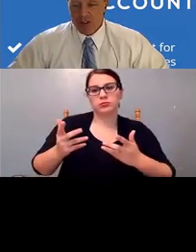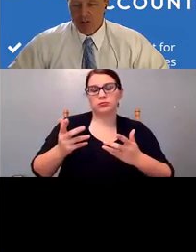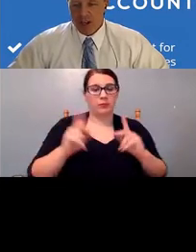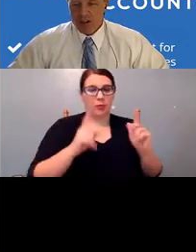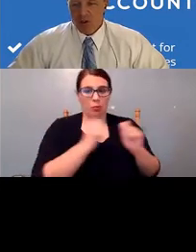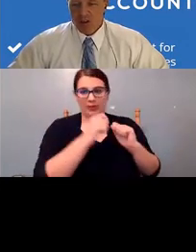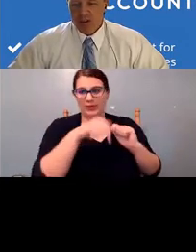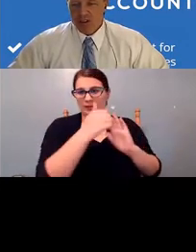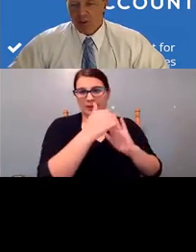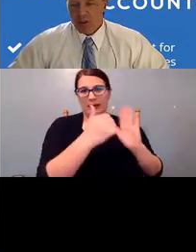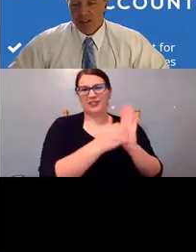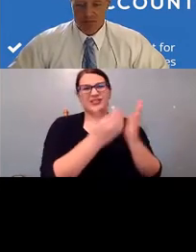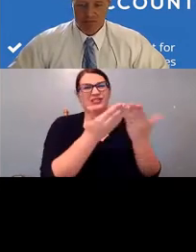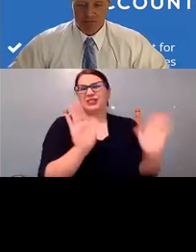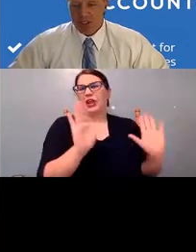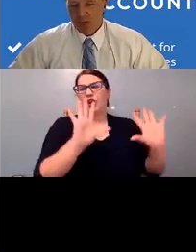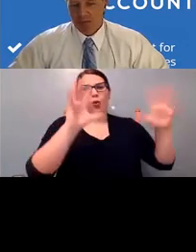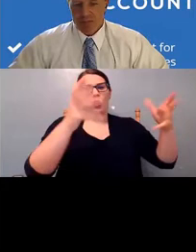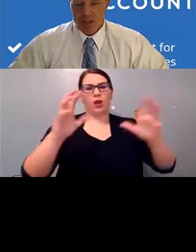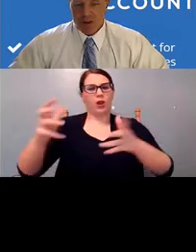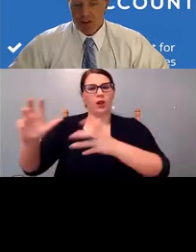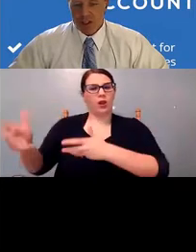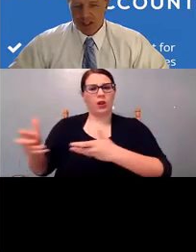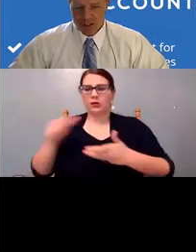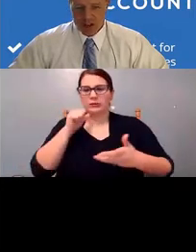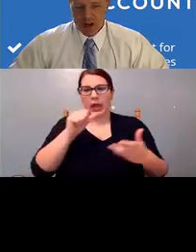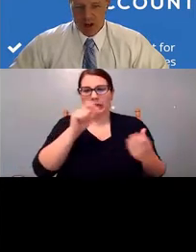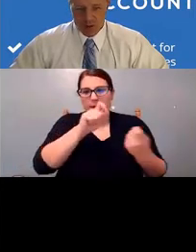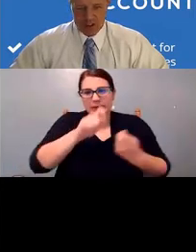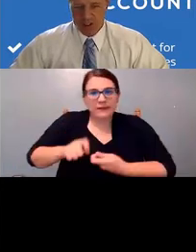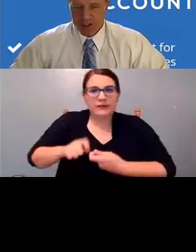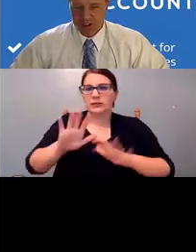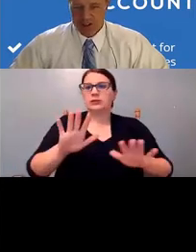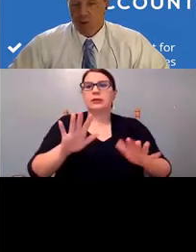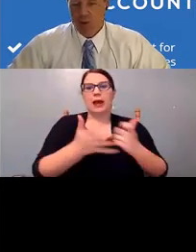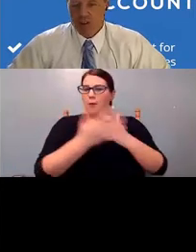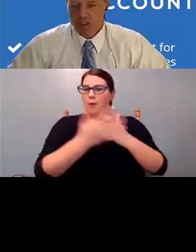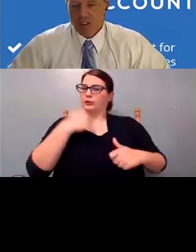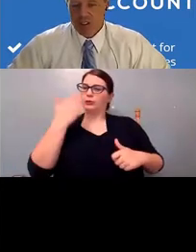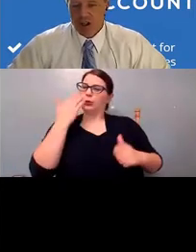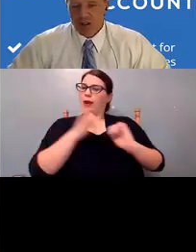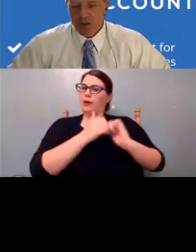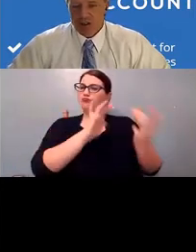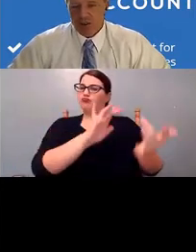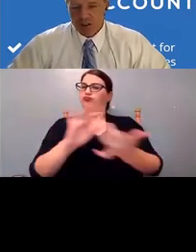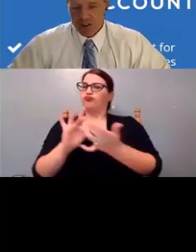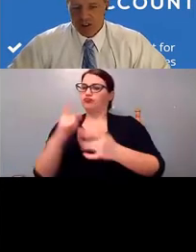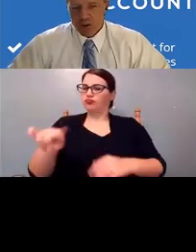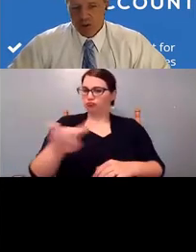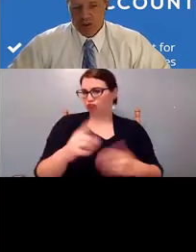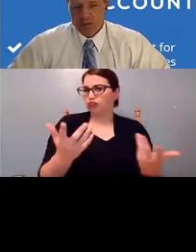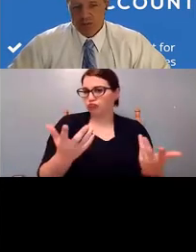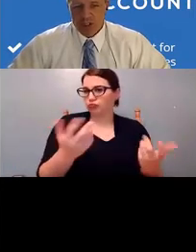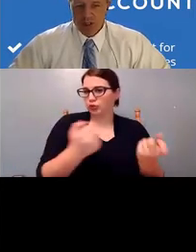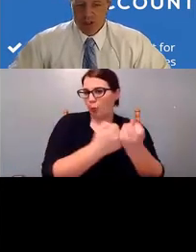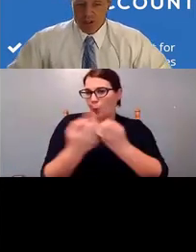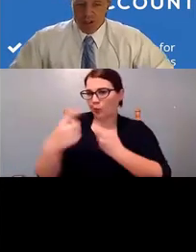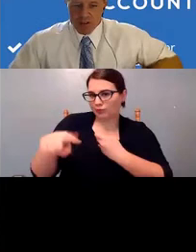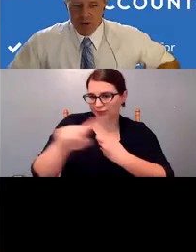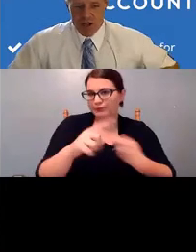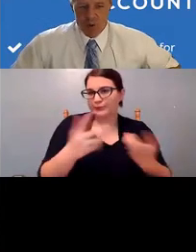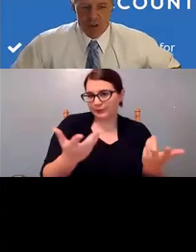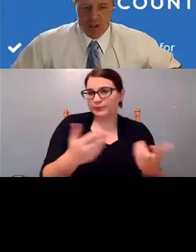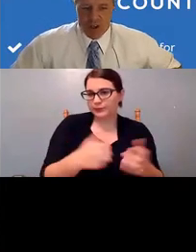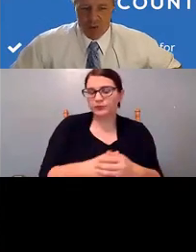in general categories, so that we can, you know, better understand how to do outreach and how to support all of those various groups. The